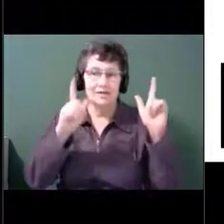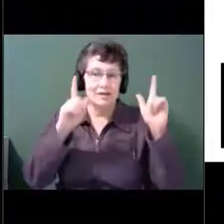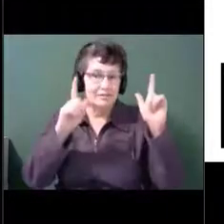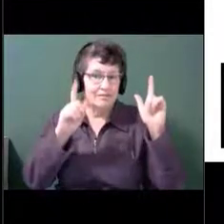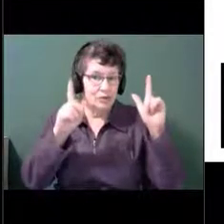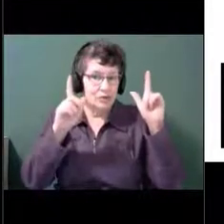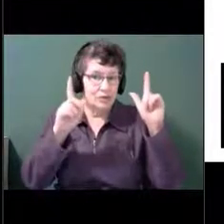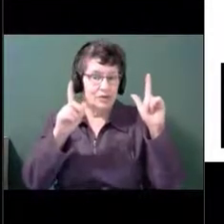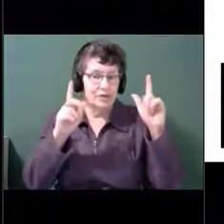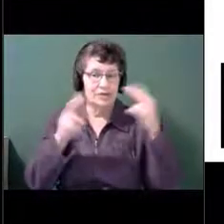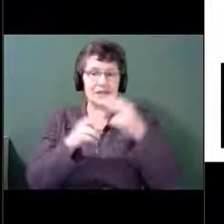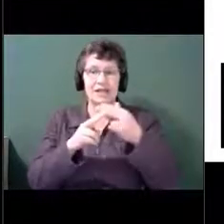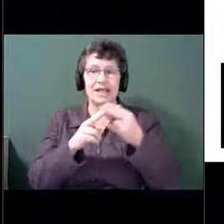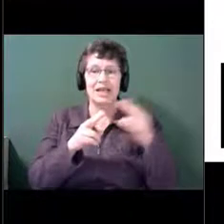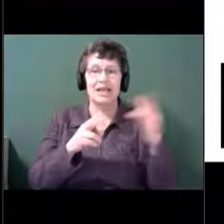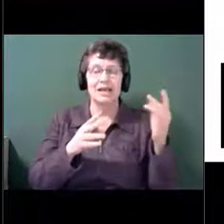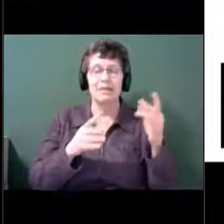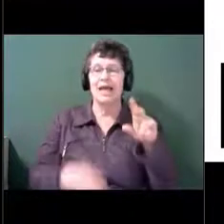Swooping Heron.